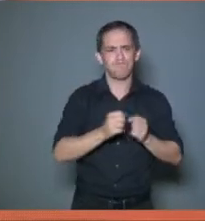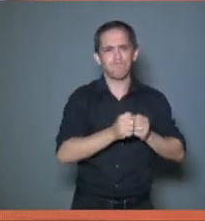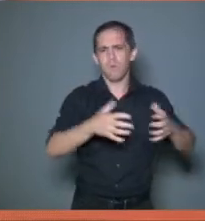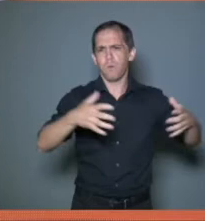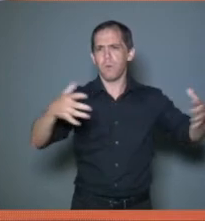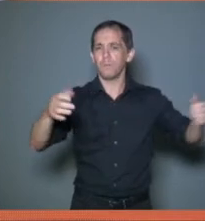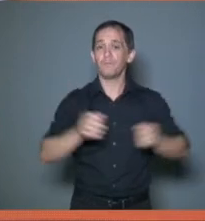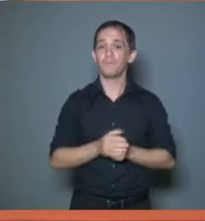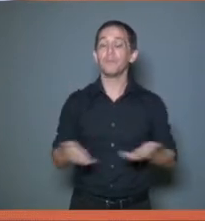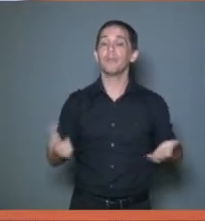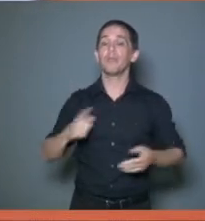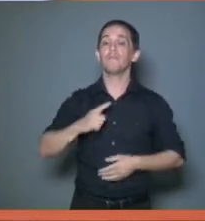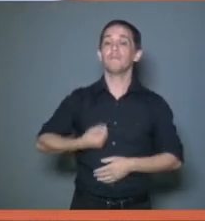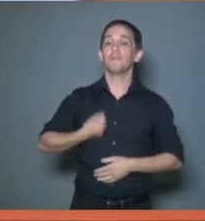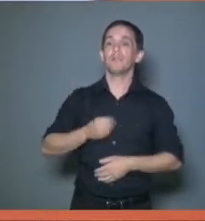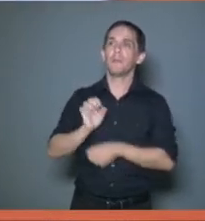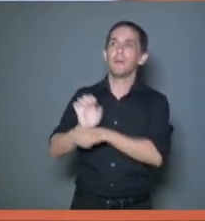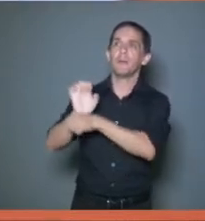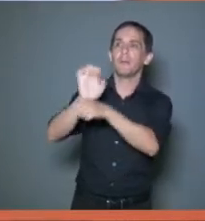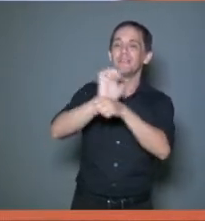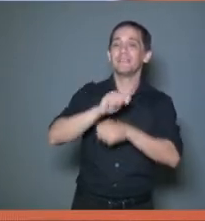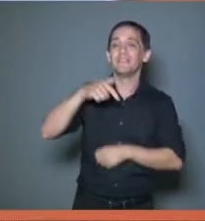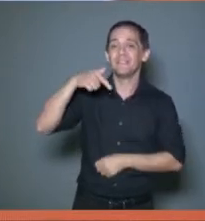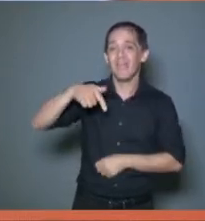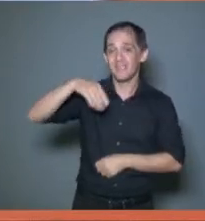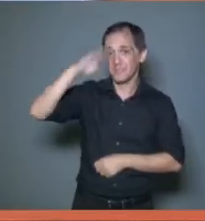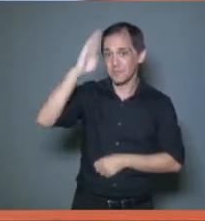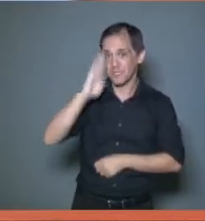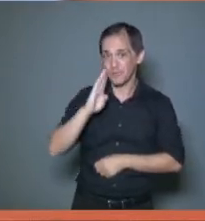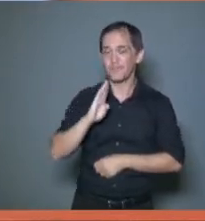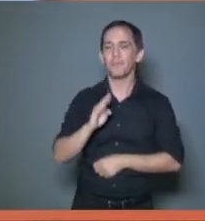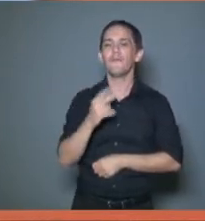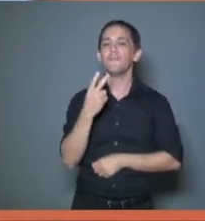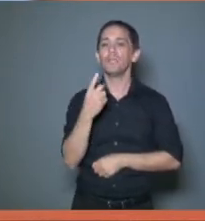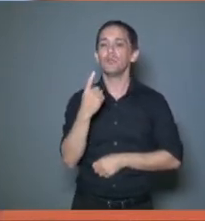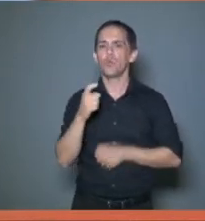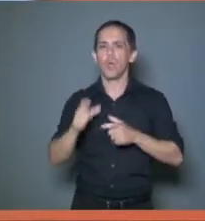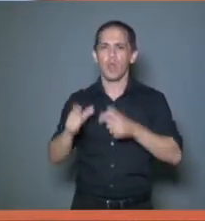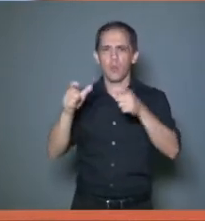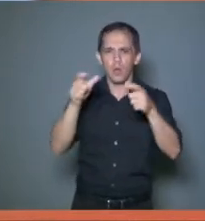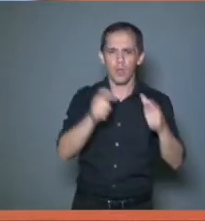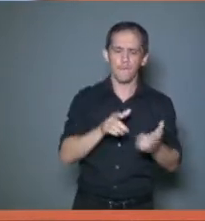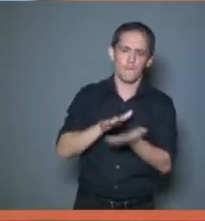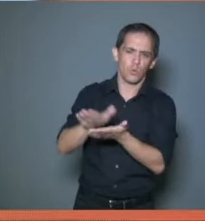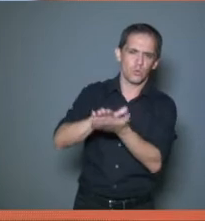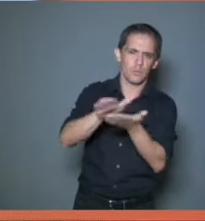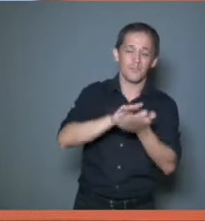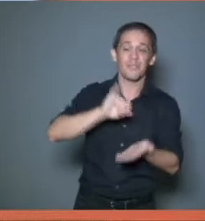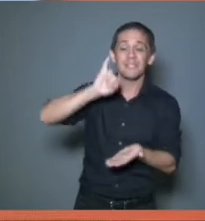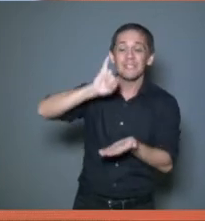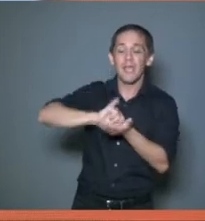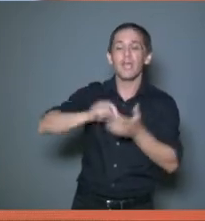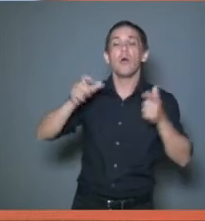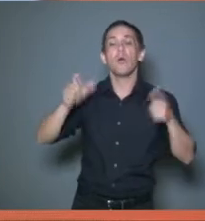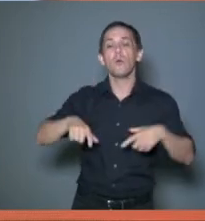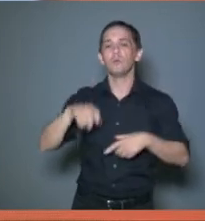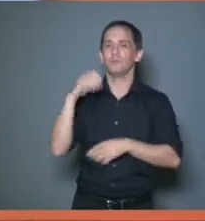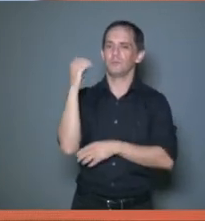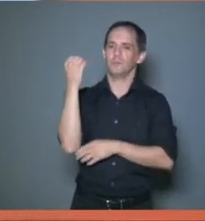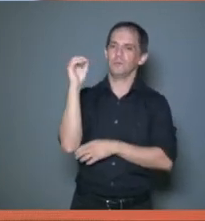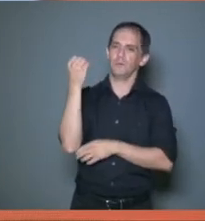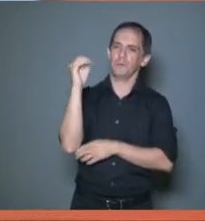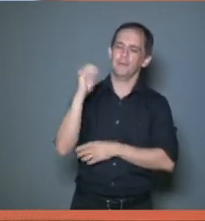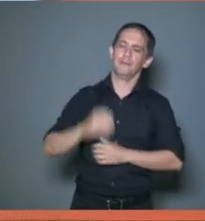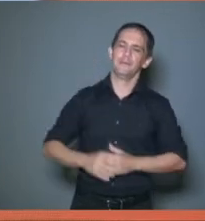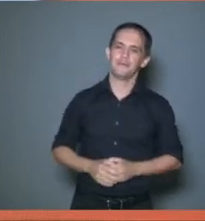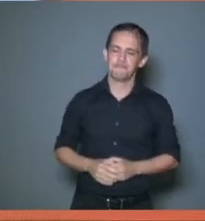should say. Today, we are present in 7 Brazilian states, 22 production units. Our headquarters are